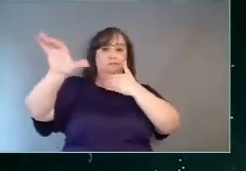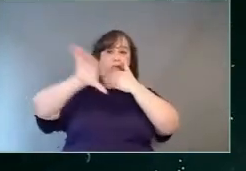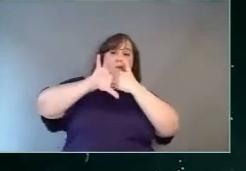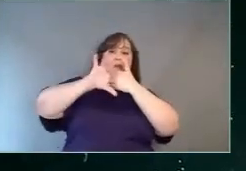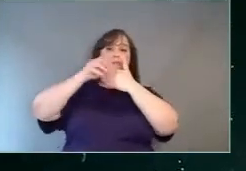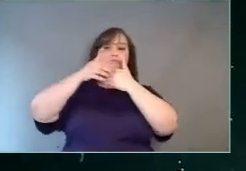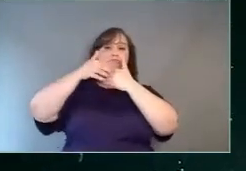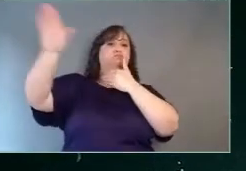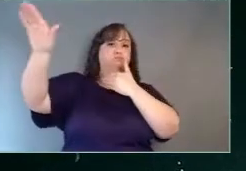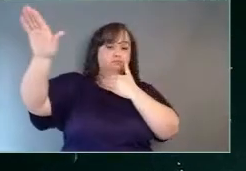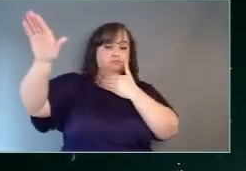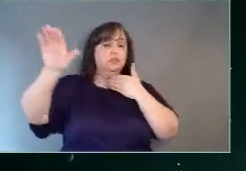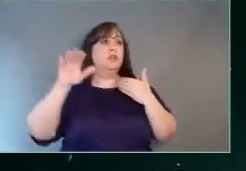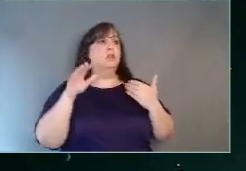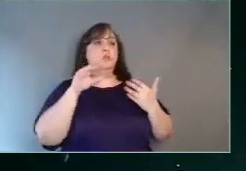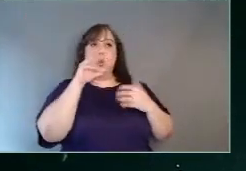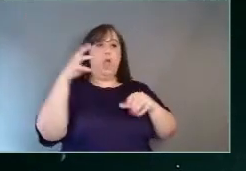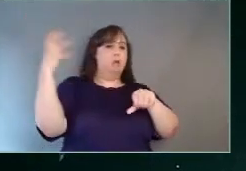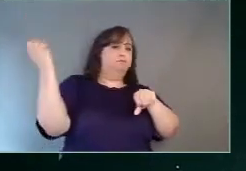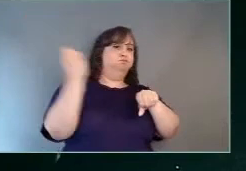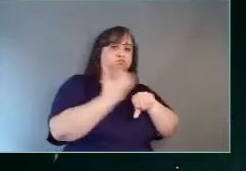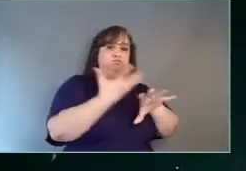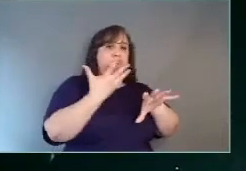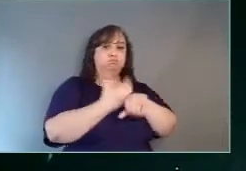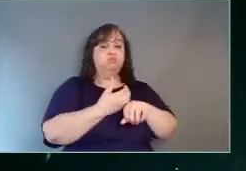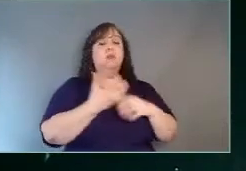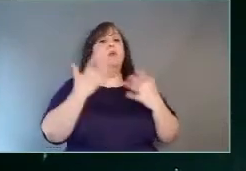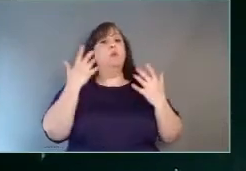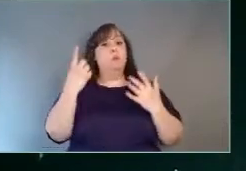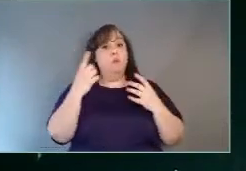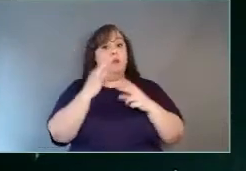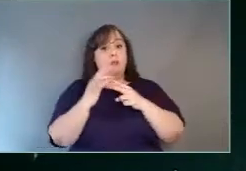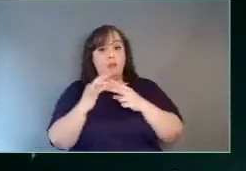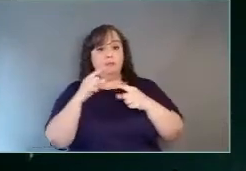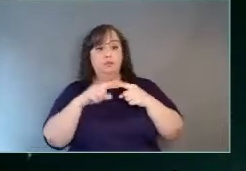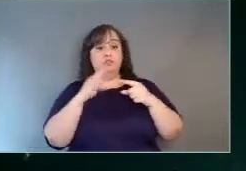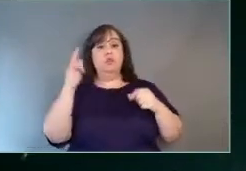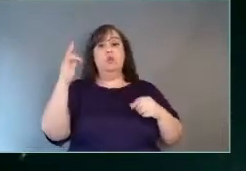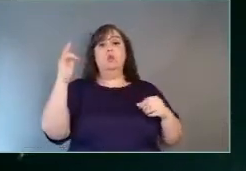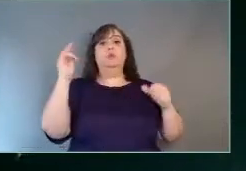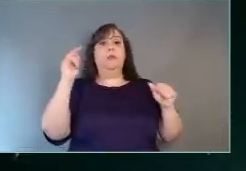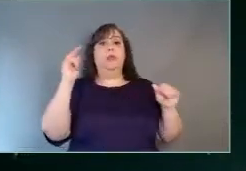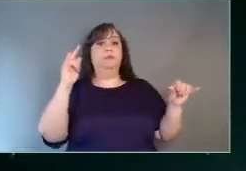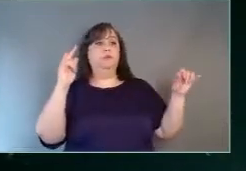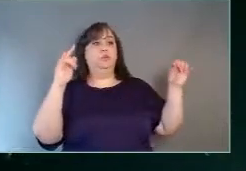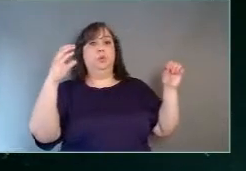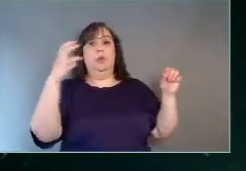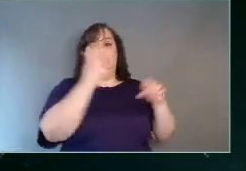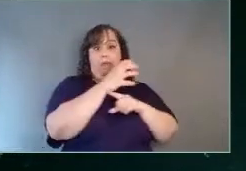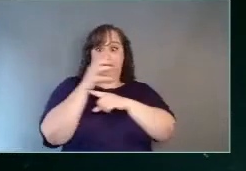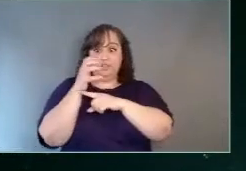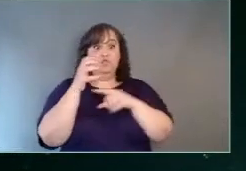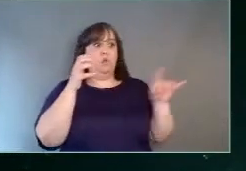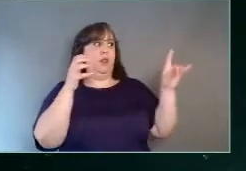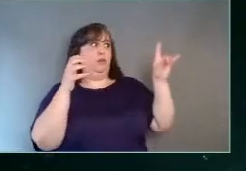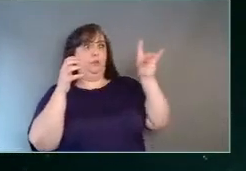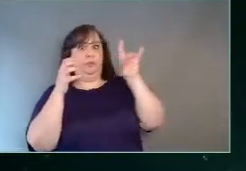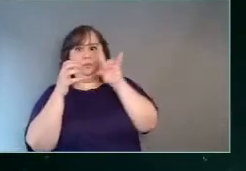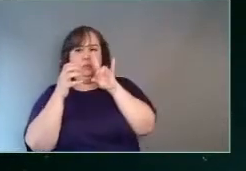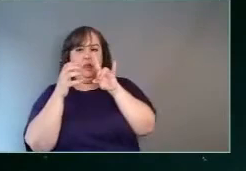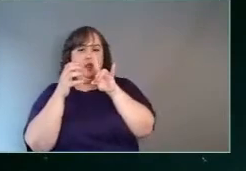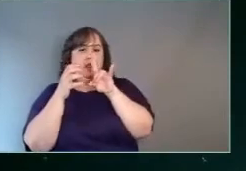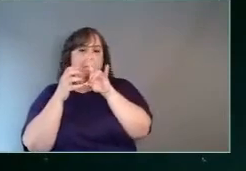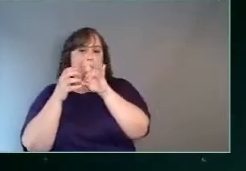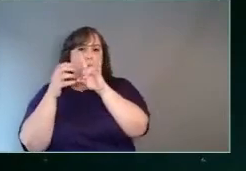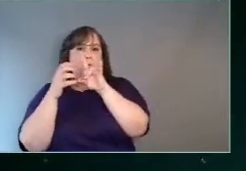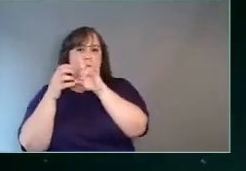One option is to park a spacecraft next to the asteroid and use the gravitational pull of the spacecraft to slowly nudge the